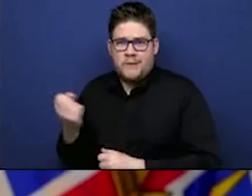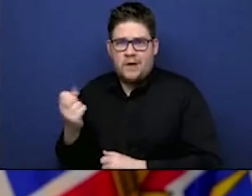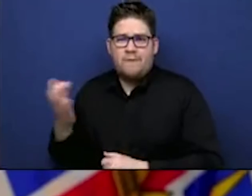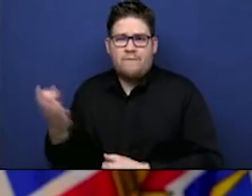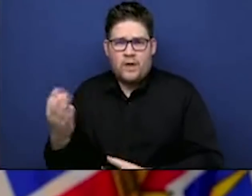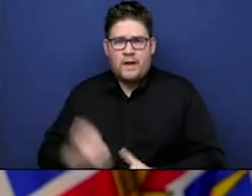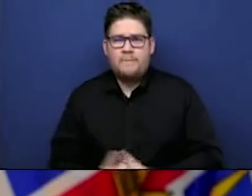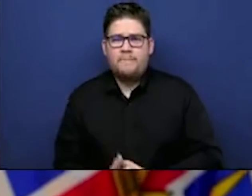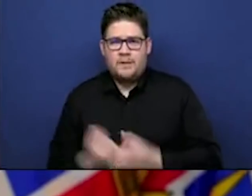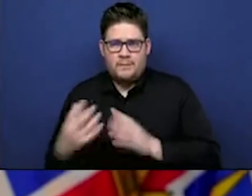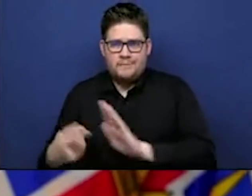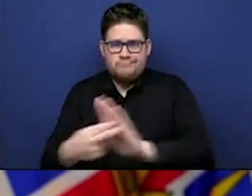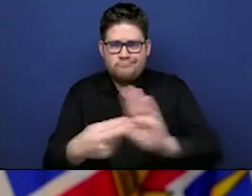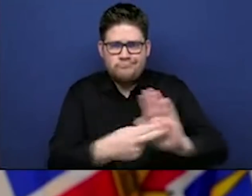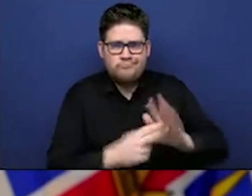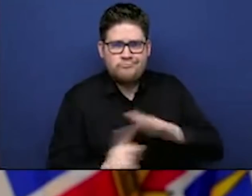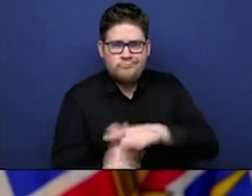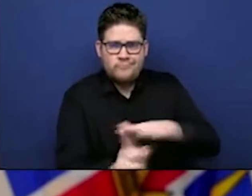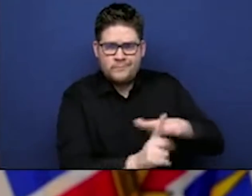to